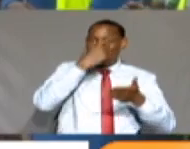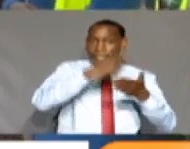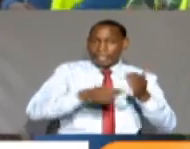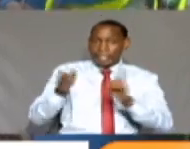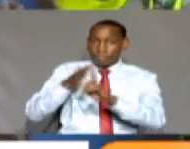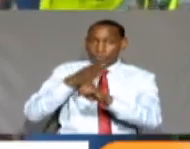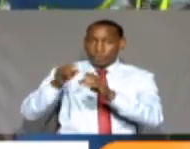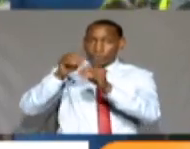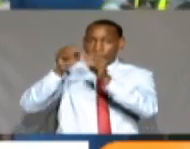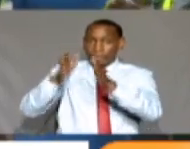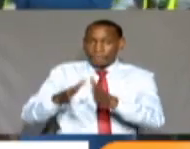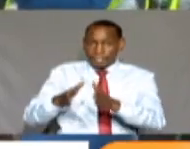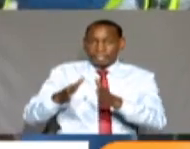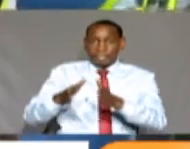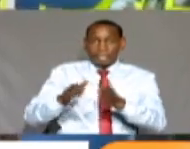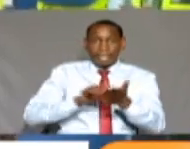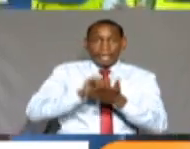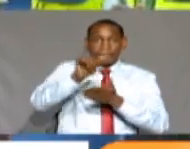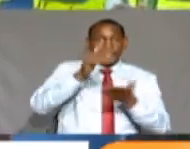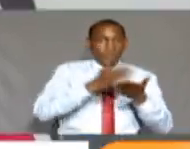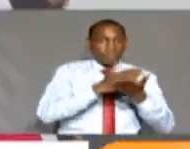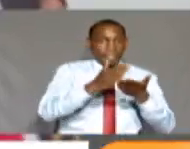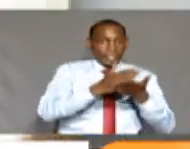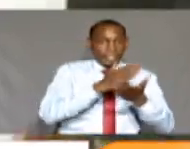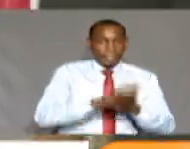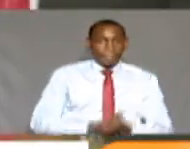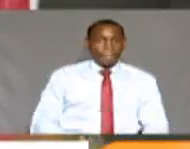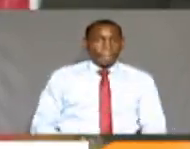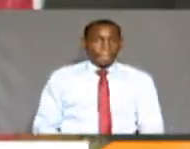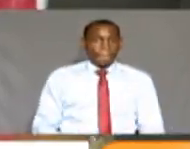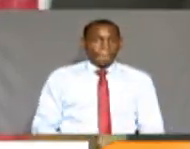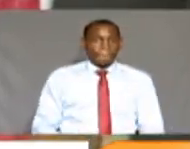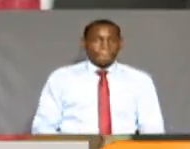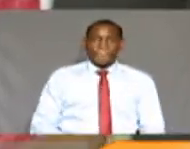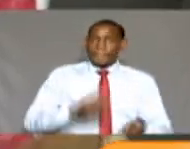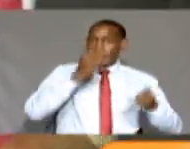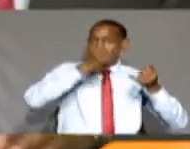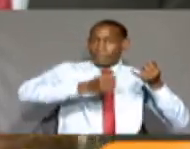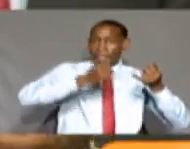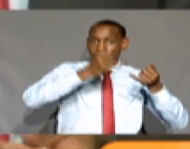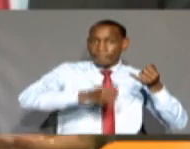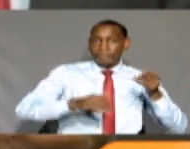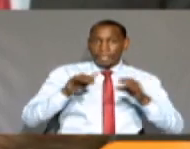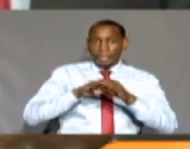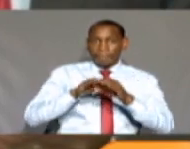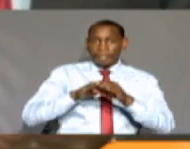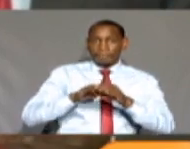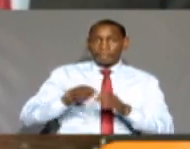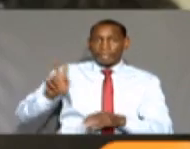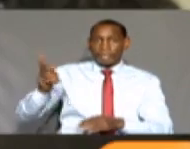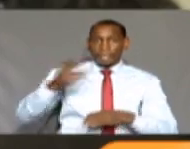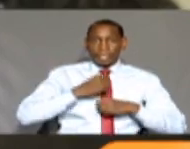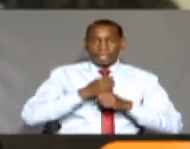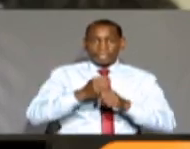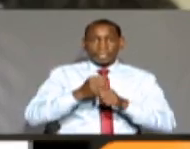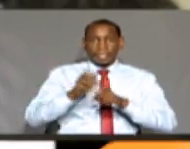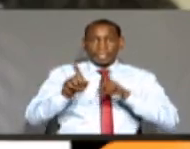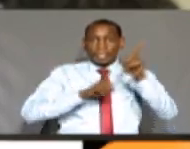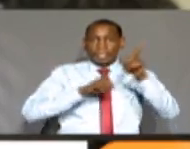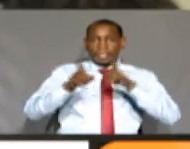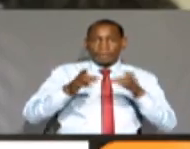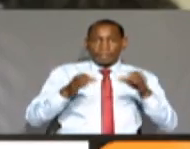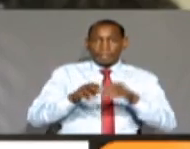woo investors into the aviation sector. And finally, members of the Kenya Association of Travel